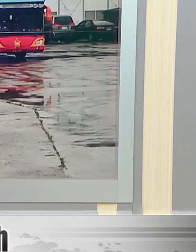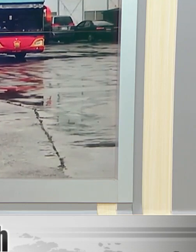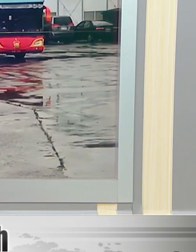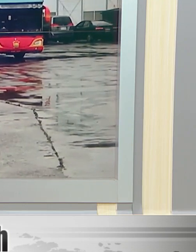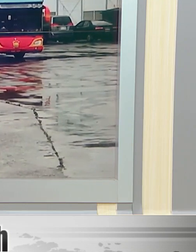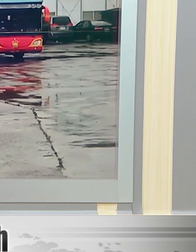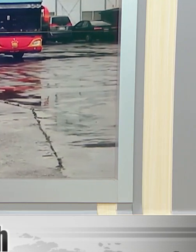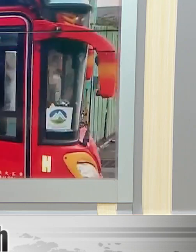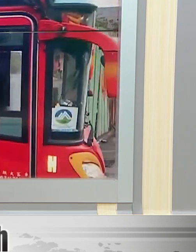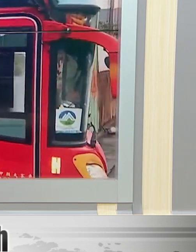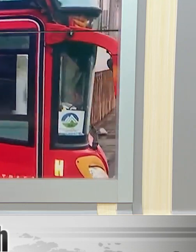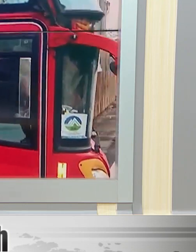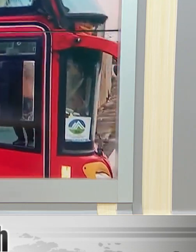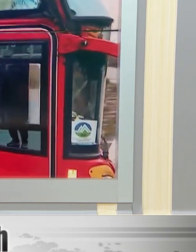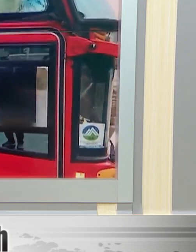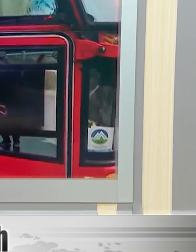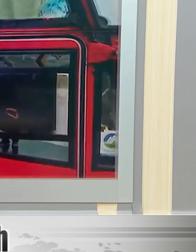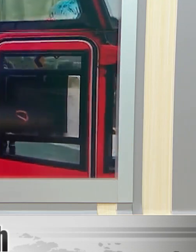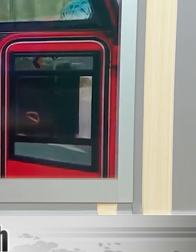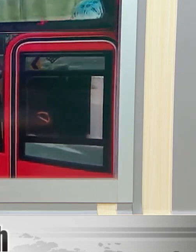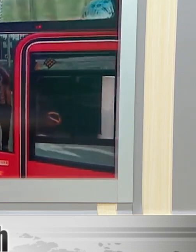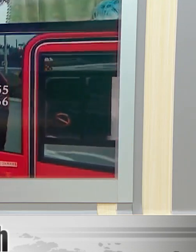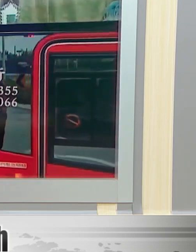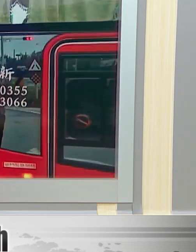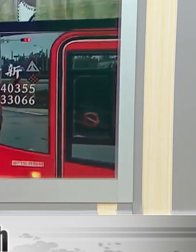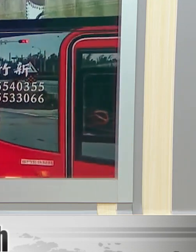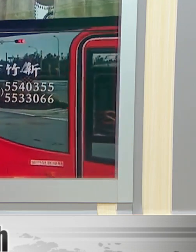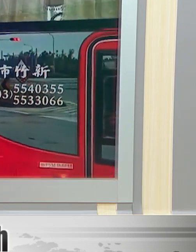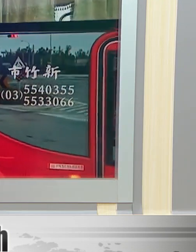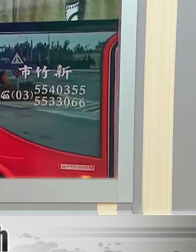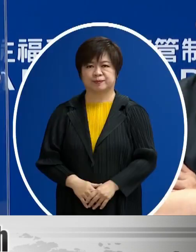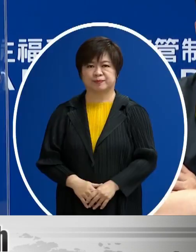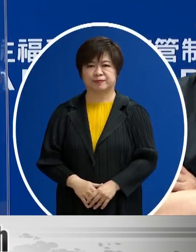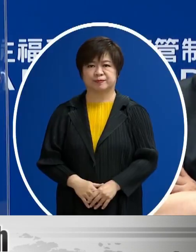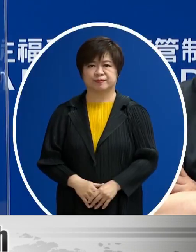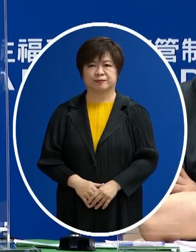to be spreading. This is what Chen had to say.